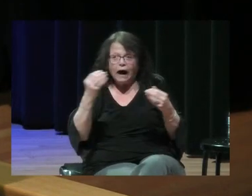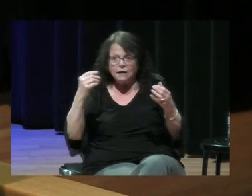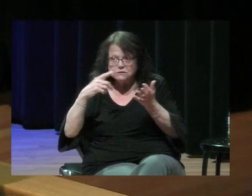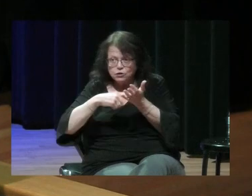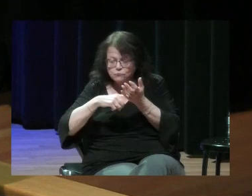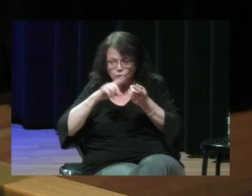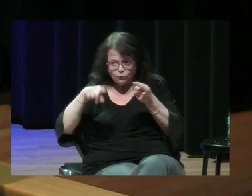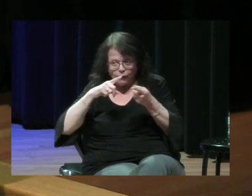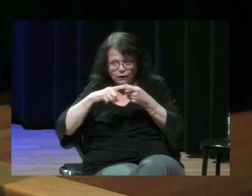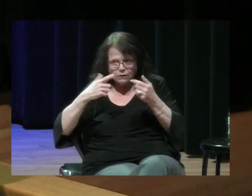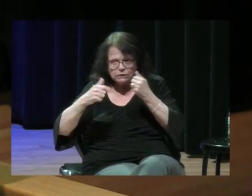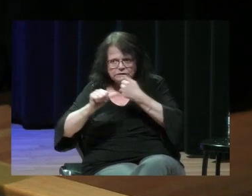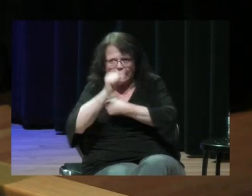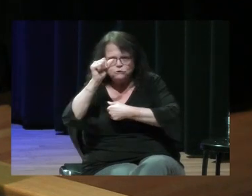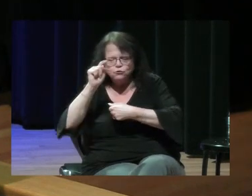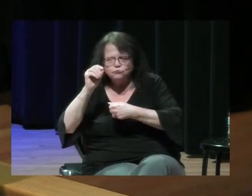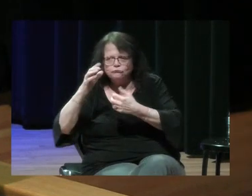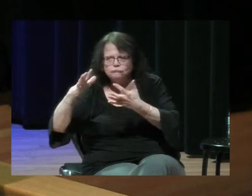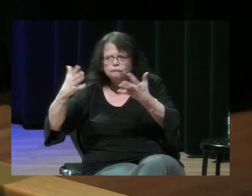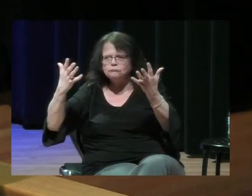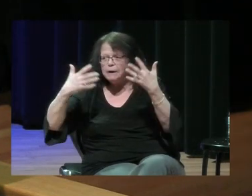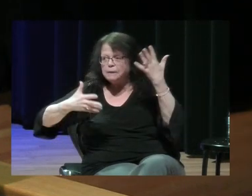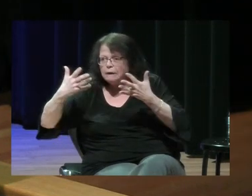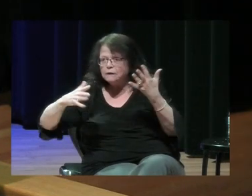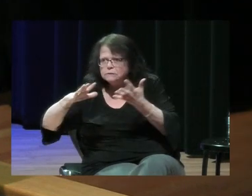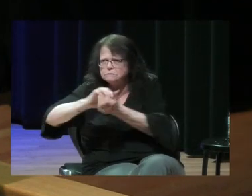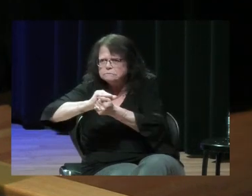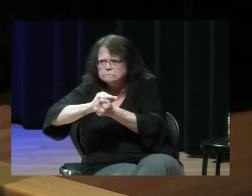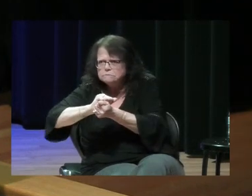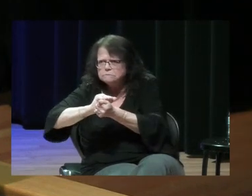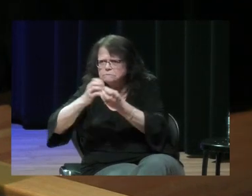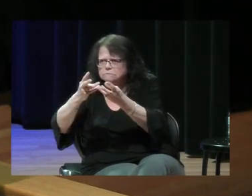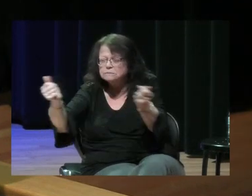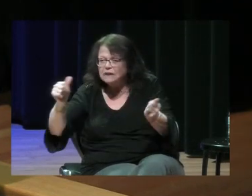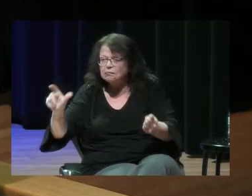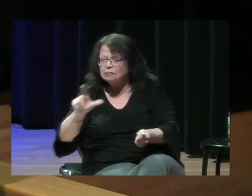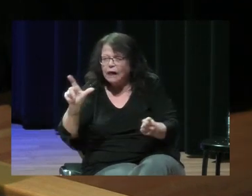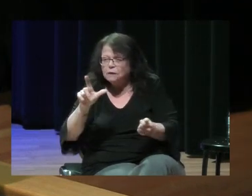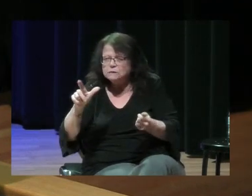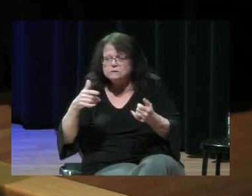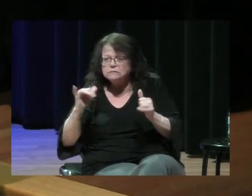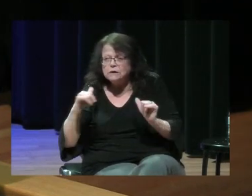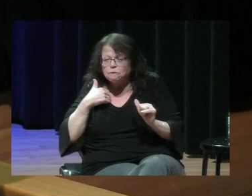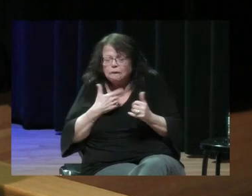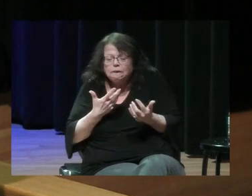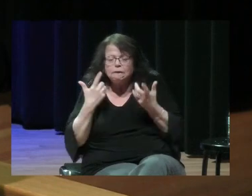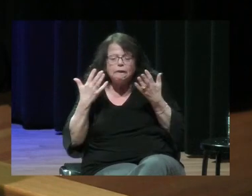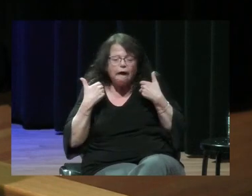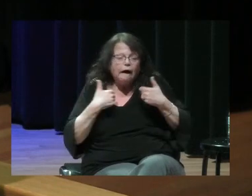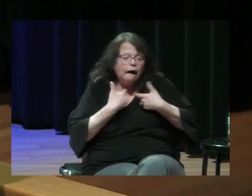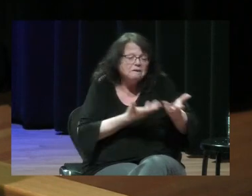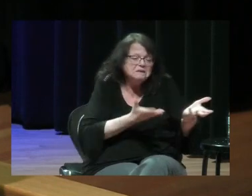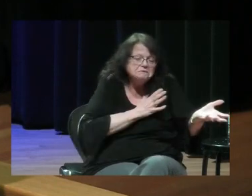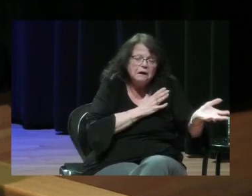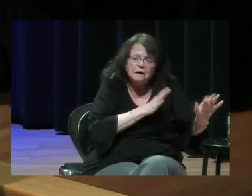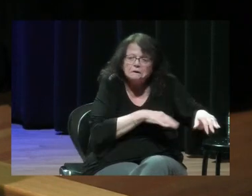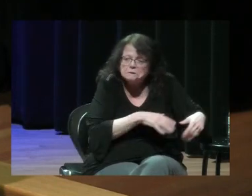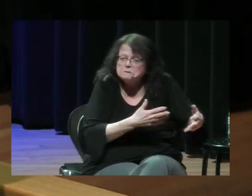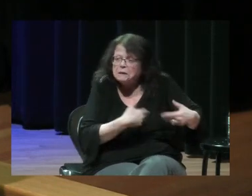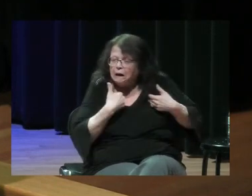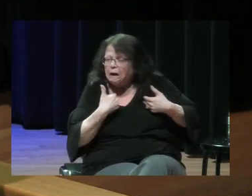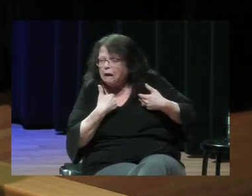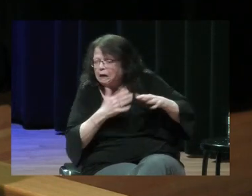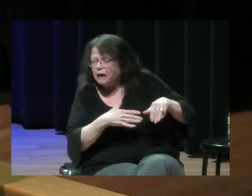can still gather freely and have a conversation about disagreeing with one another, about what does that mean